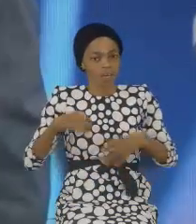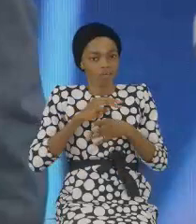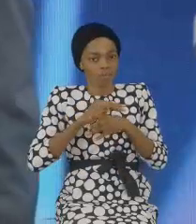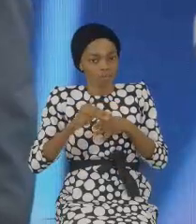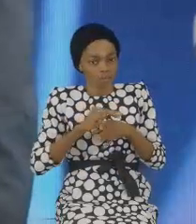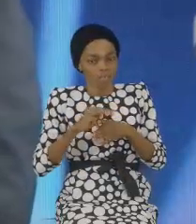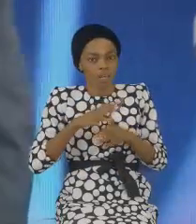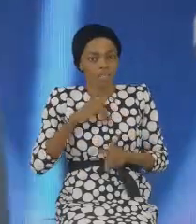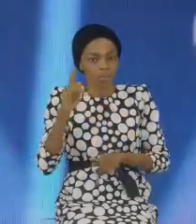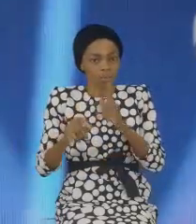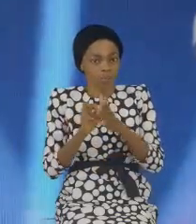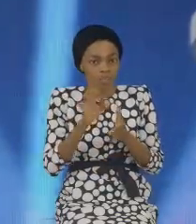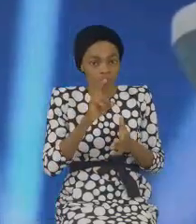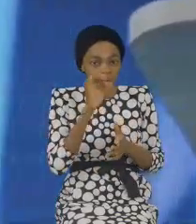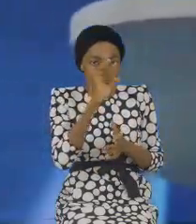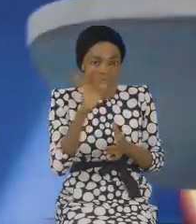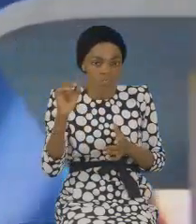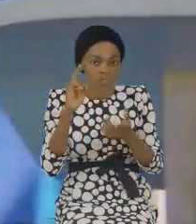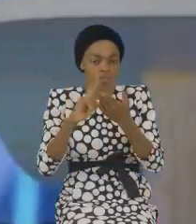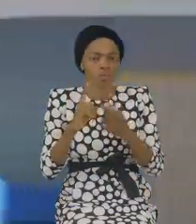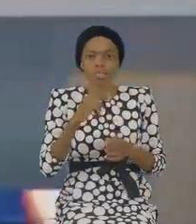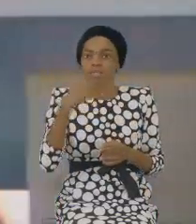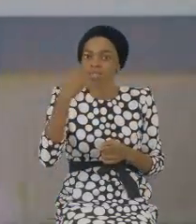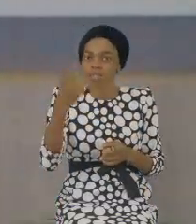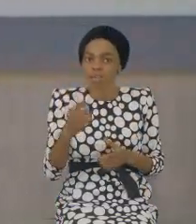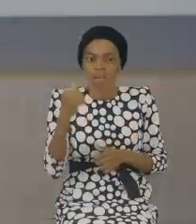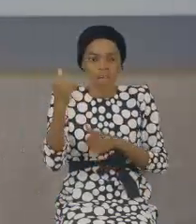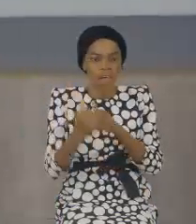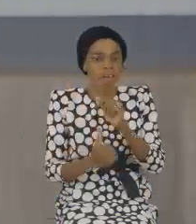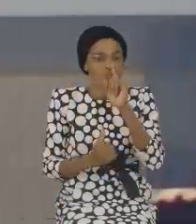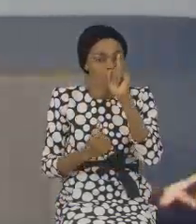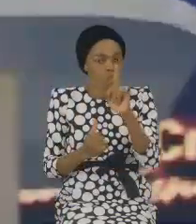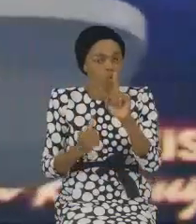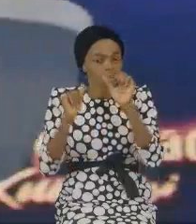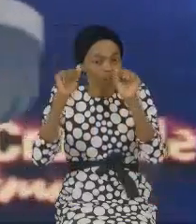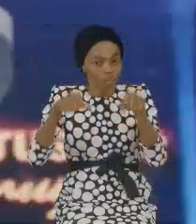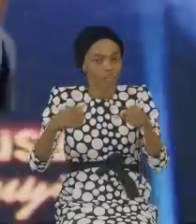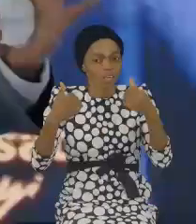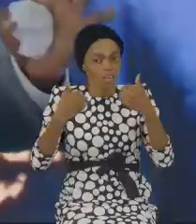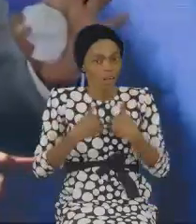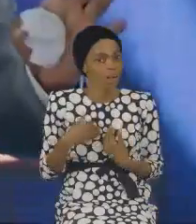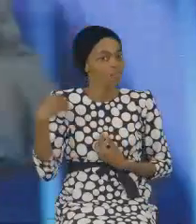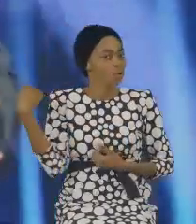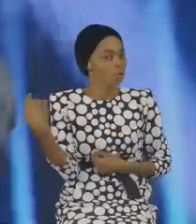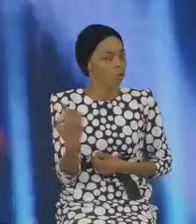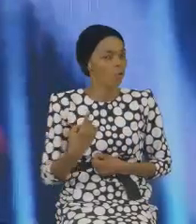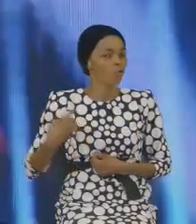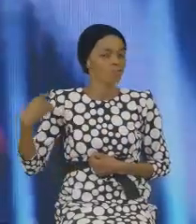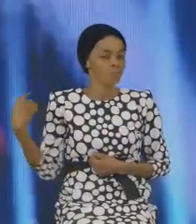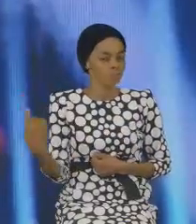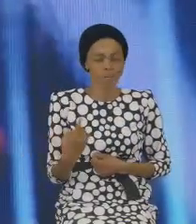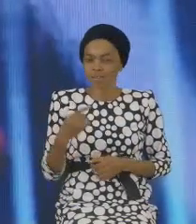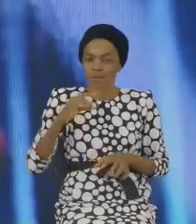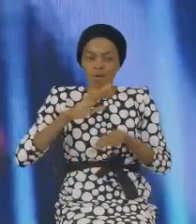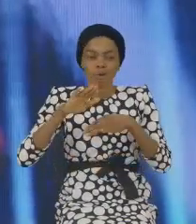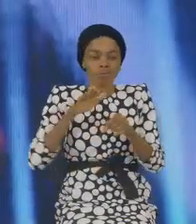people you're ministering to, that it says everyone can have always all